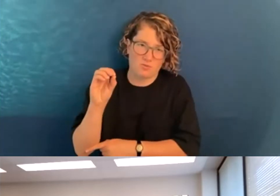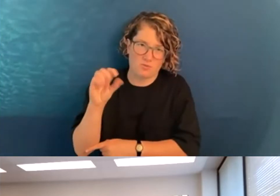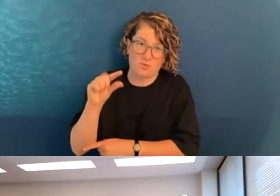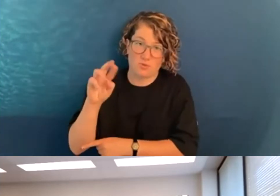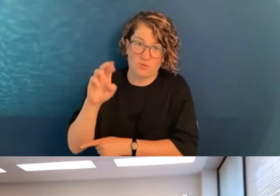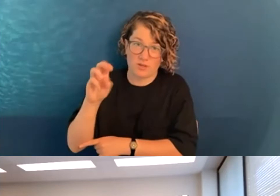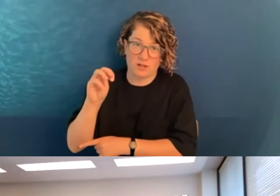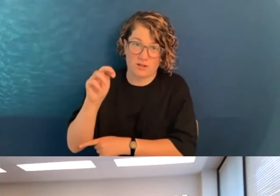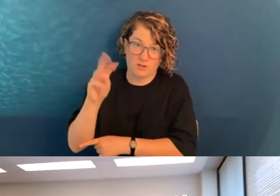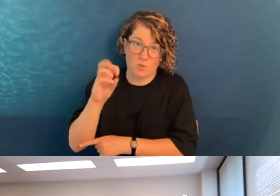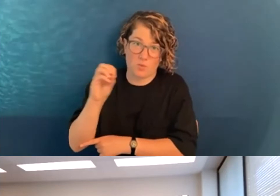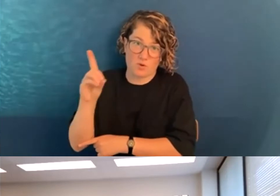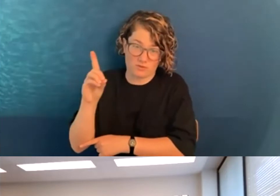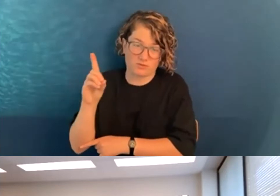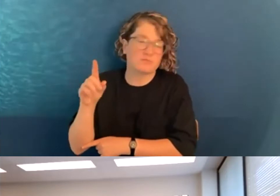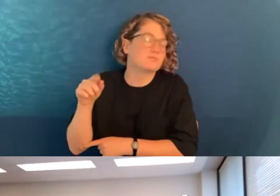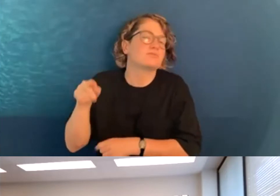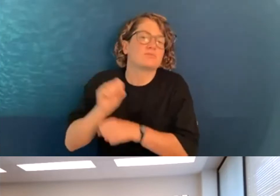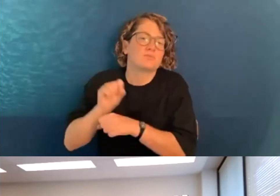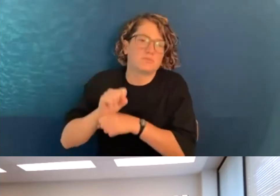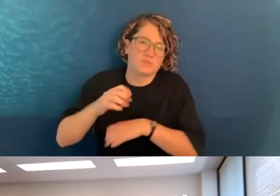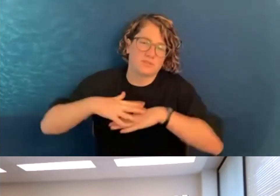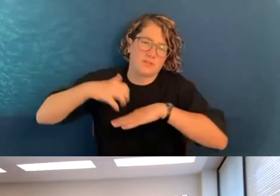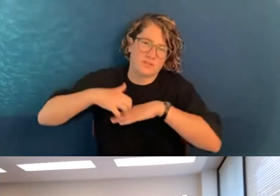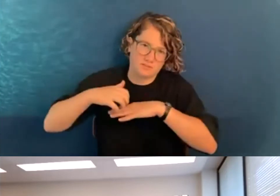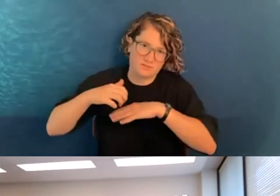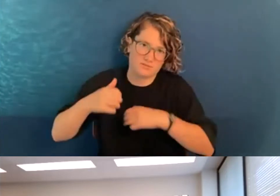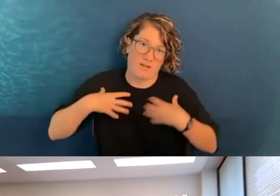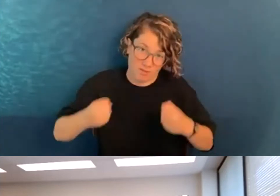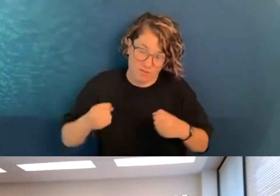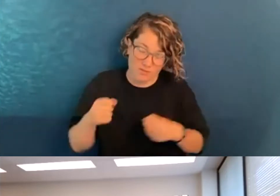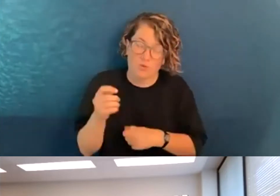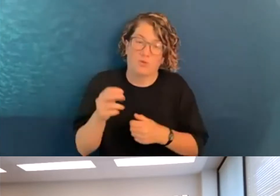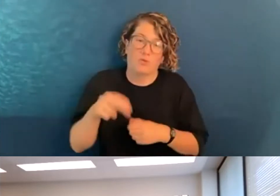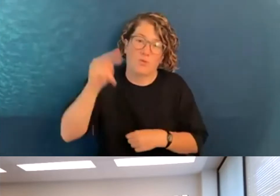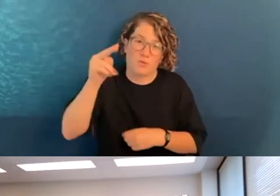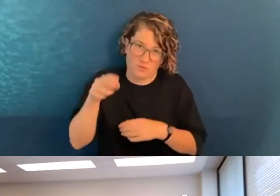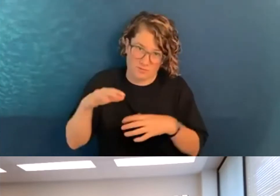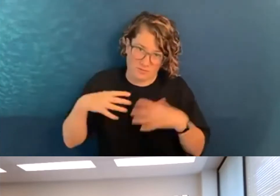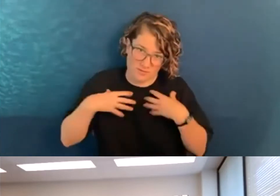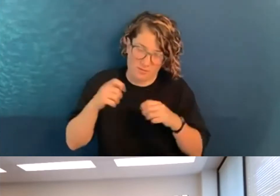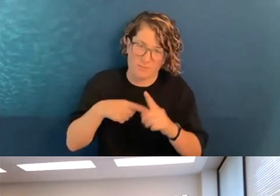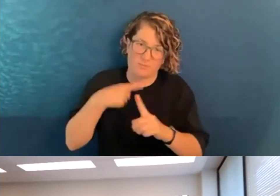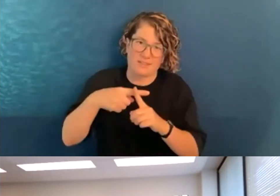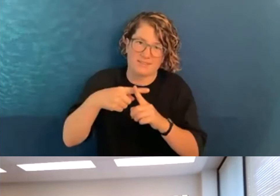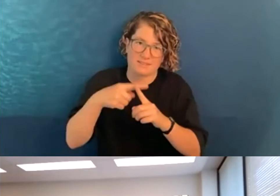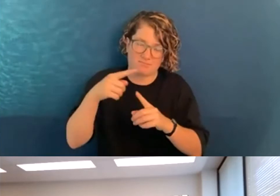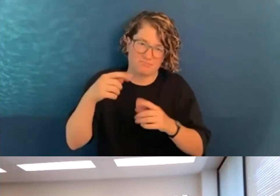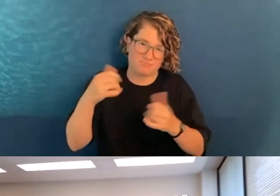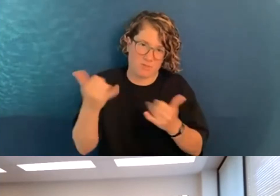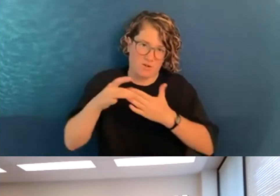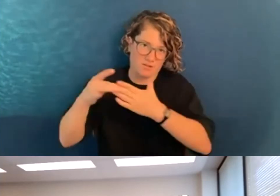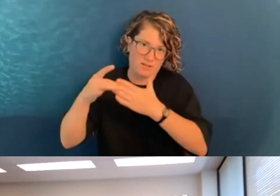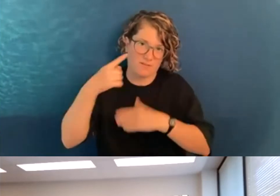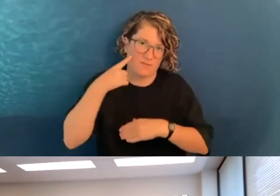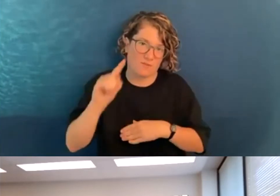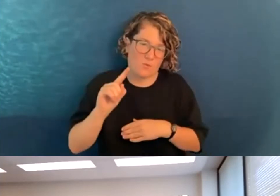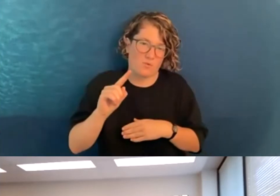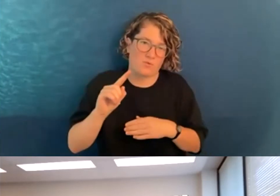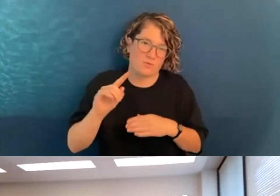Northern Health, and the academic lead for the National Collaborating Center for Indigenous Health, which is hosted